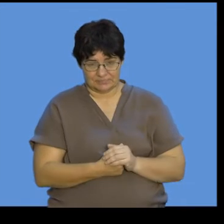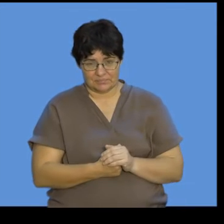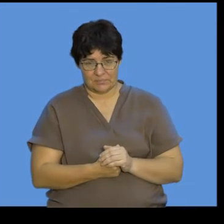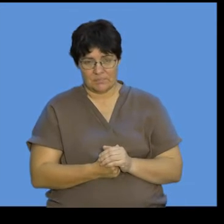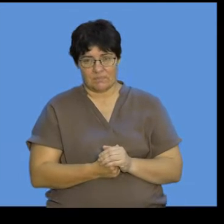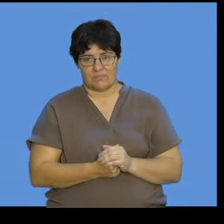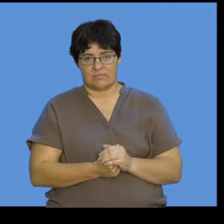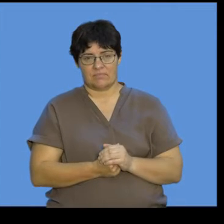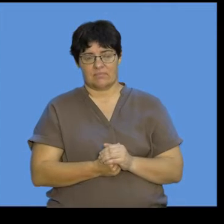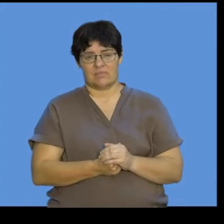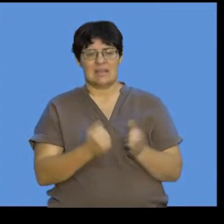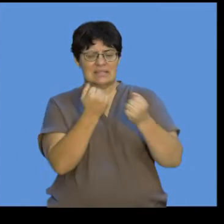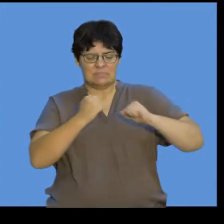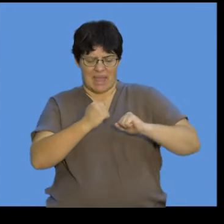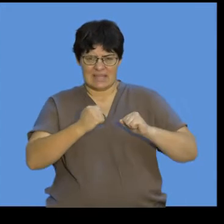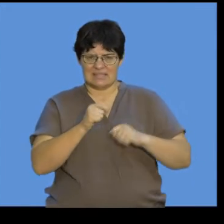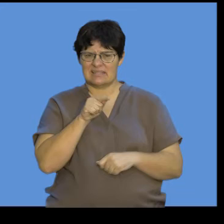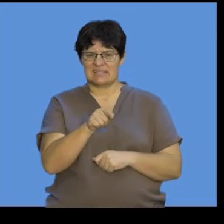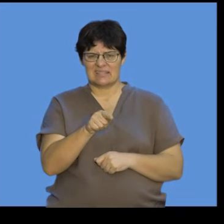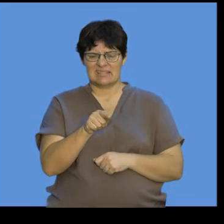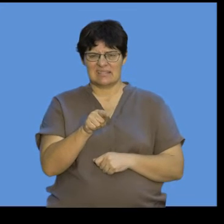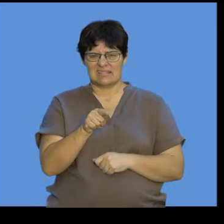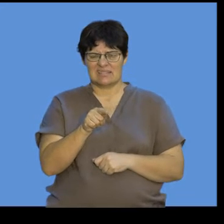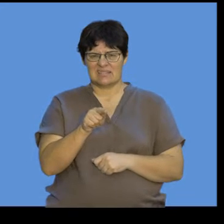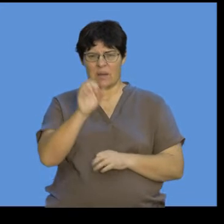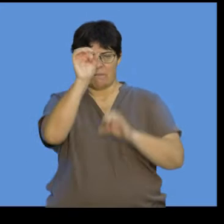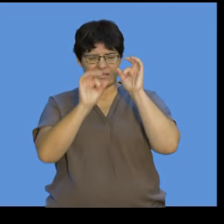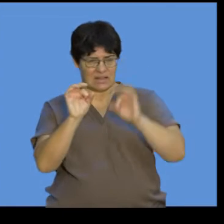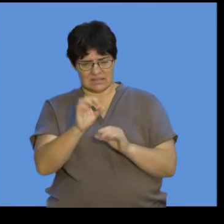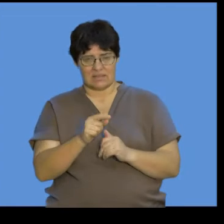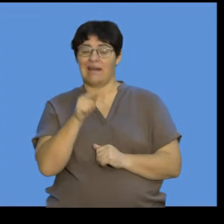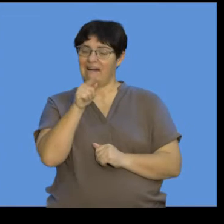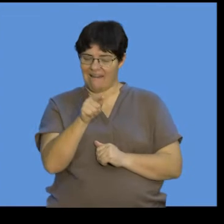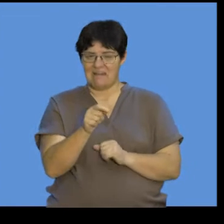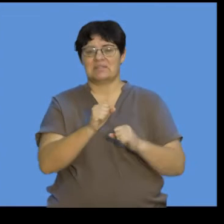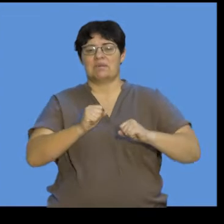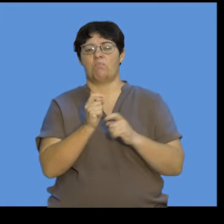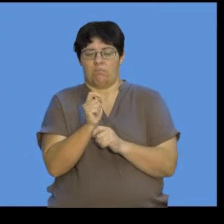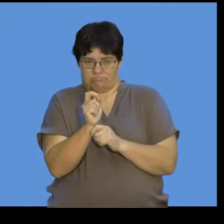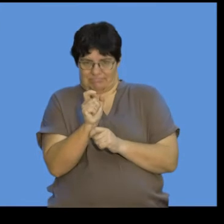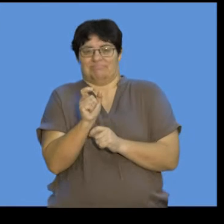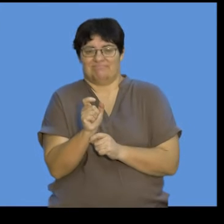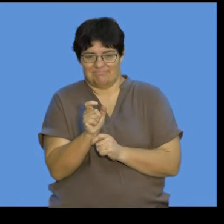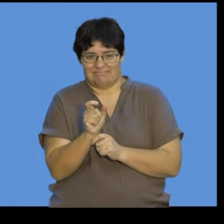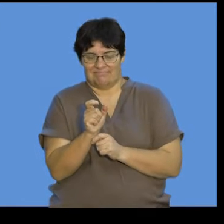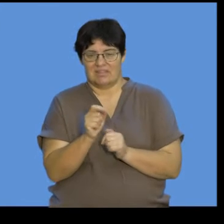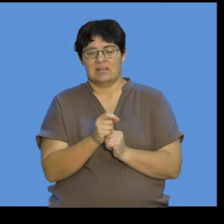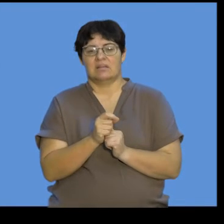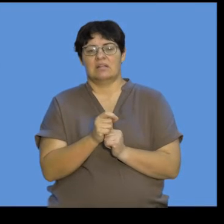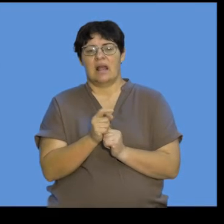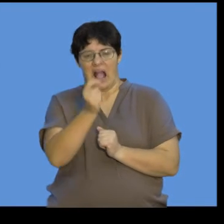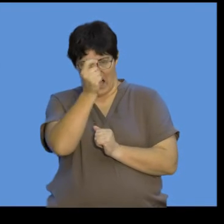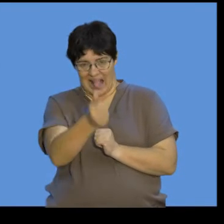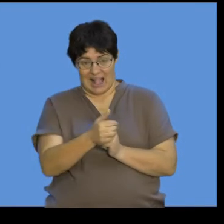what about spacing between the liquid particles, okay? The spaces are slightly greater. So when we